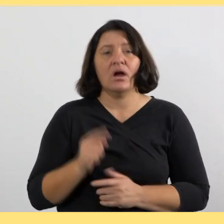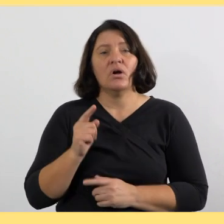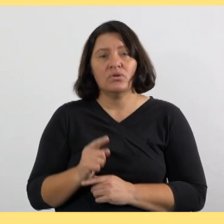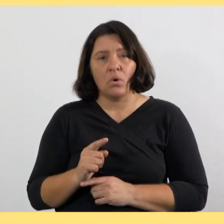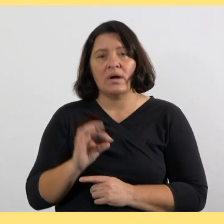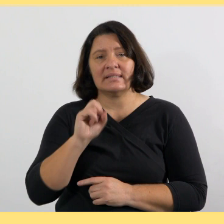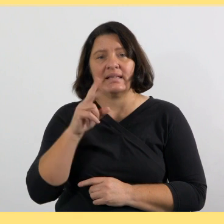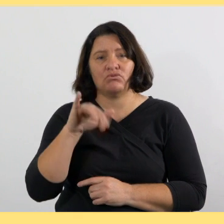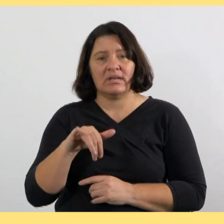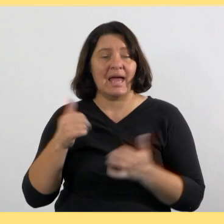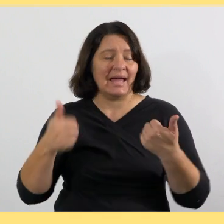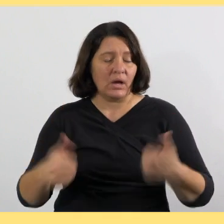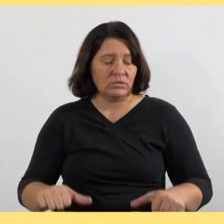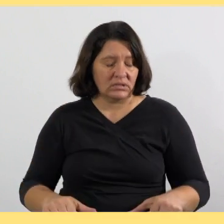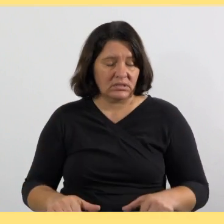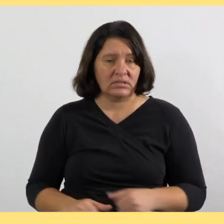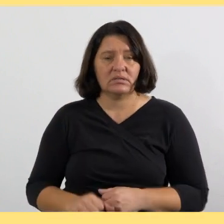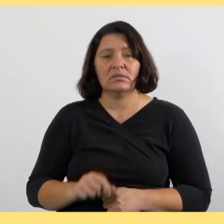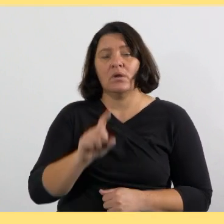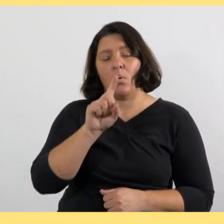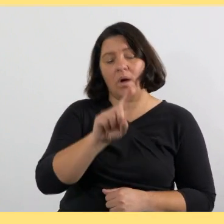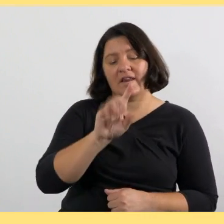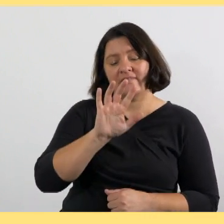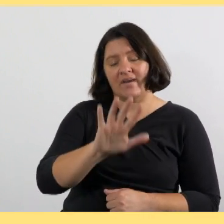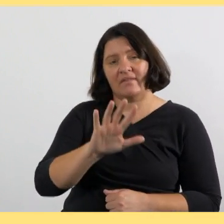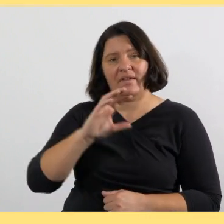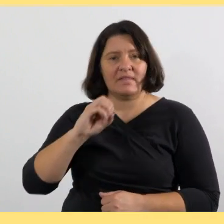minus your sundry accounts, which is